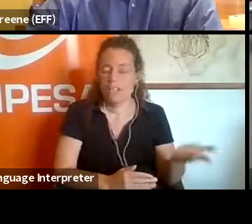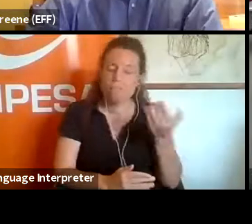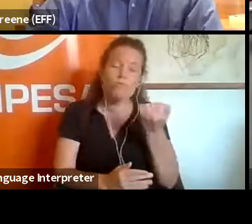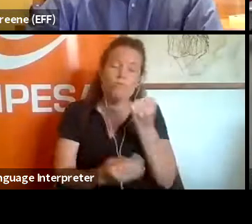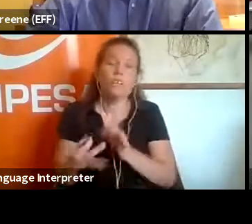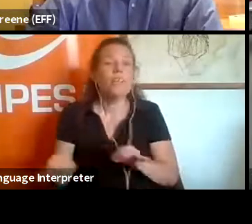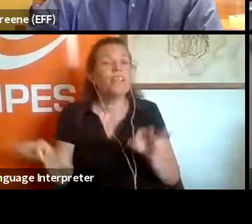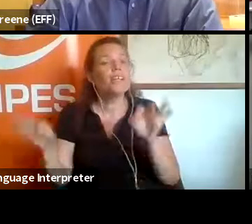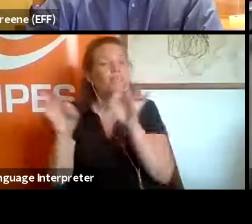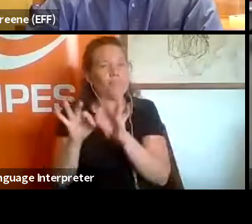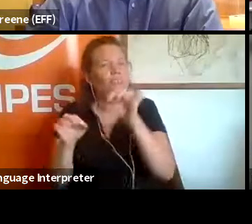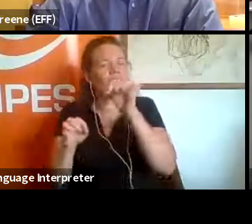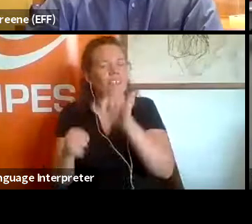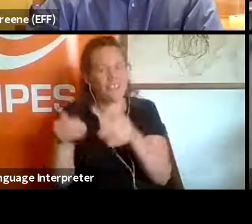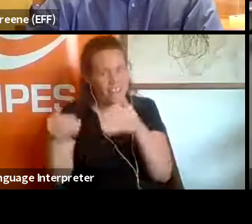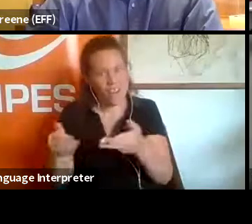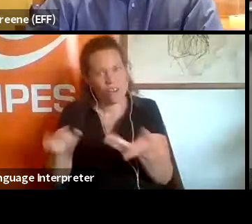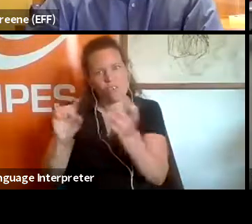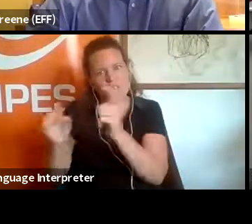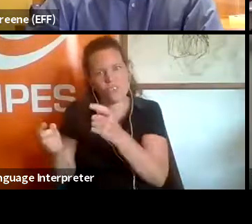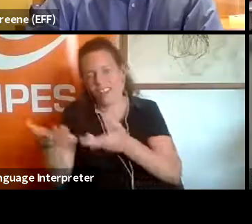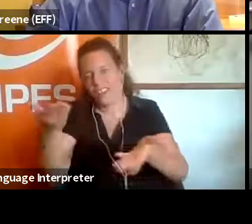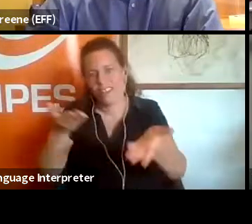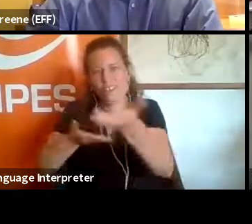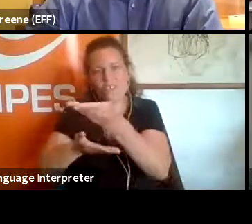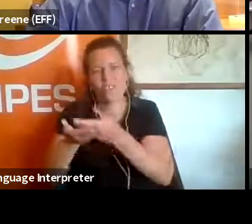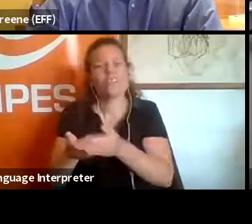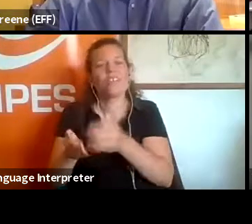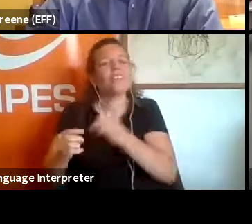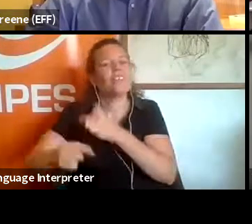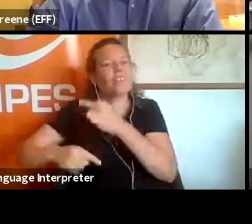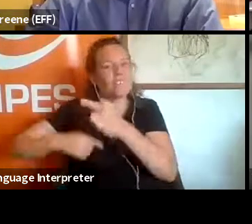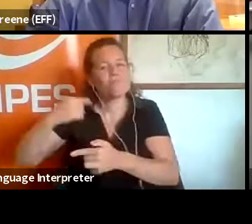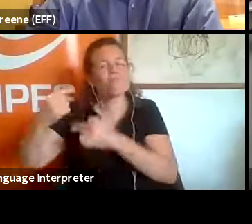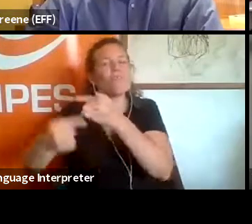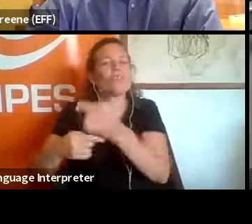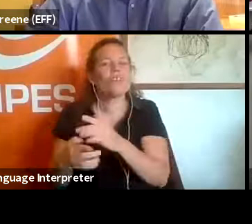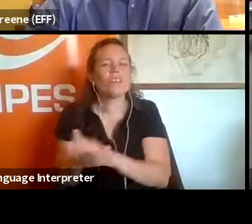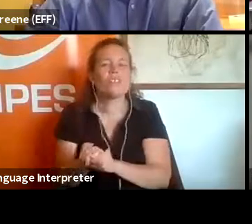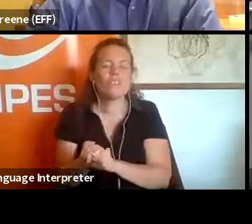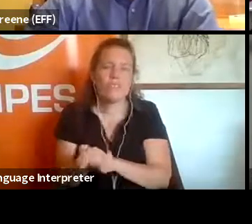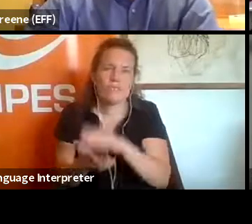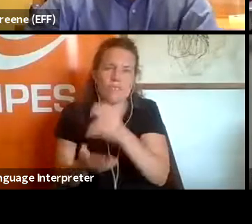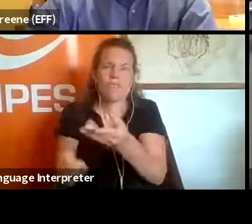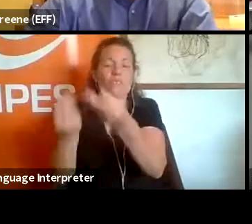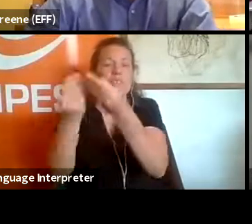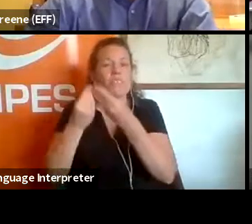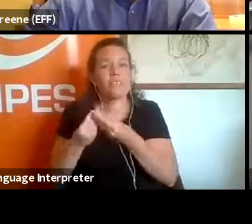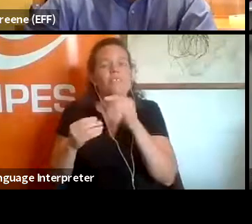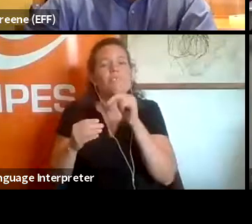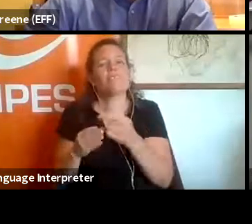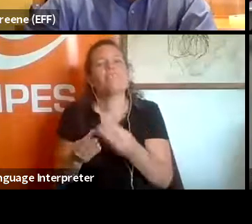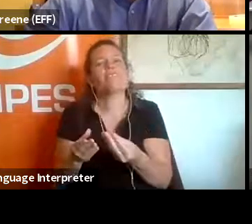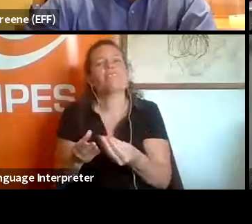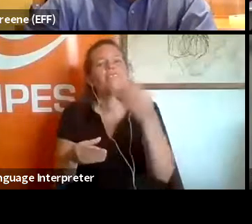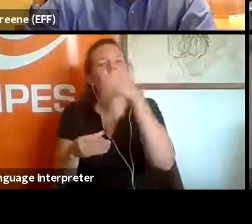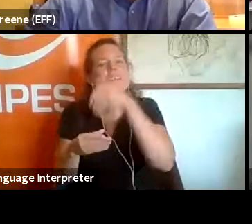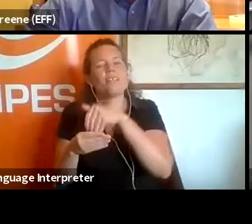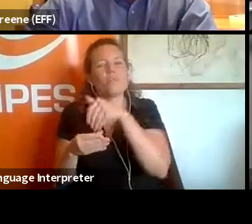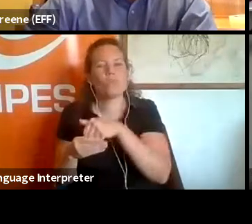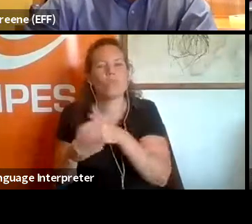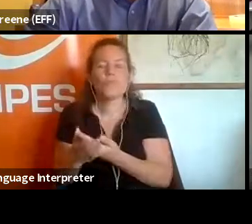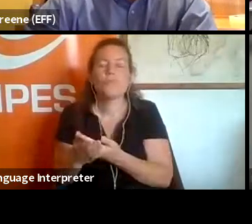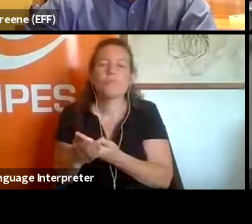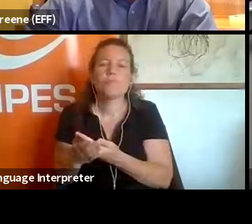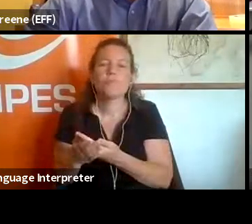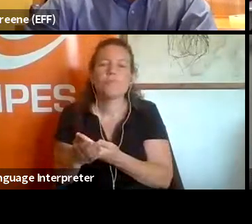we're having this dialogue and we have this process of receiving these inputs, and we'll be able to